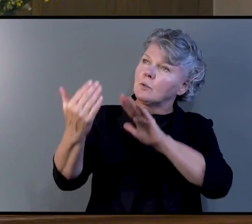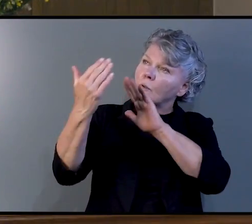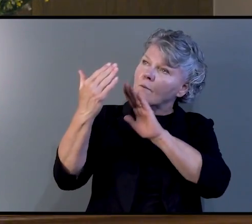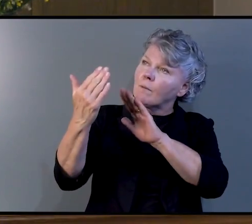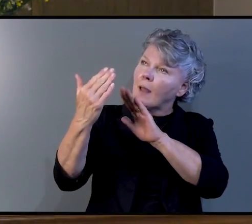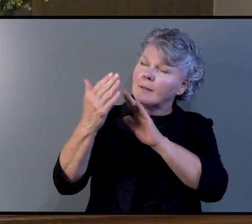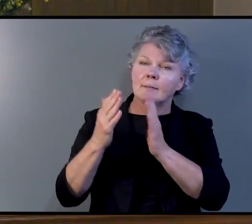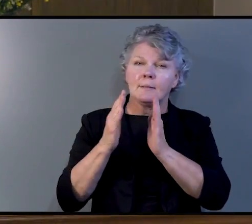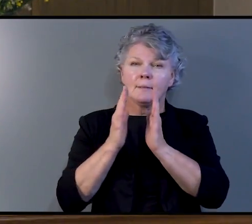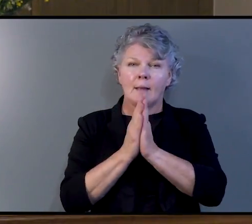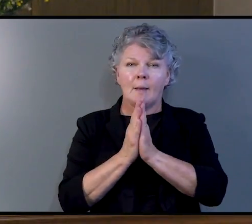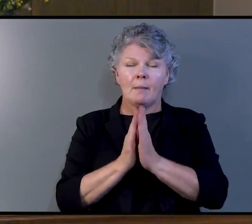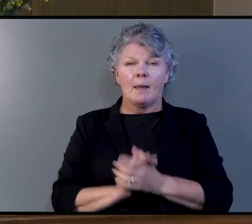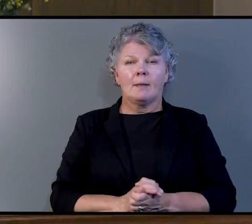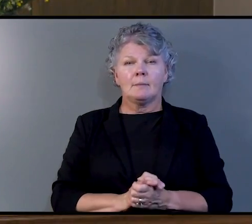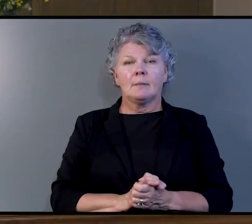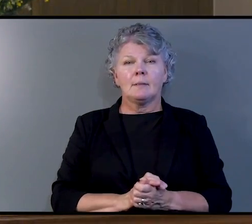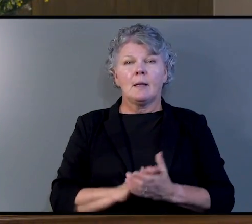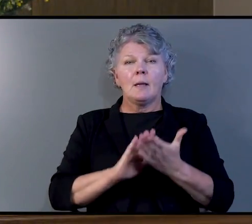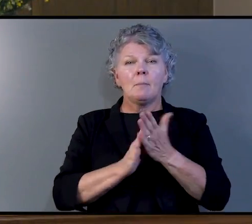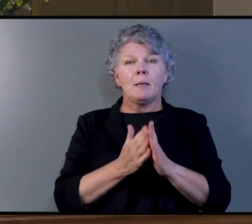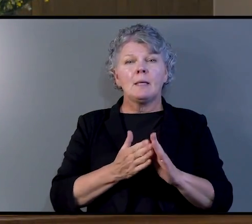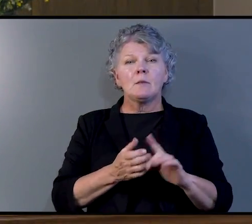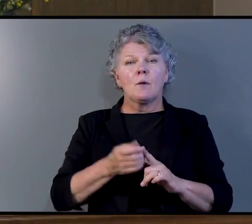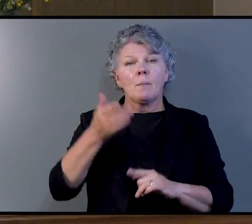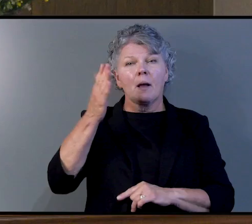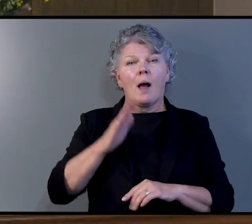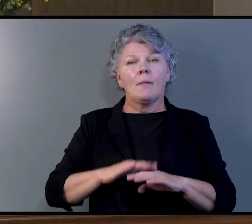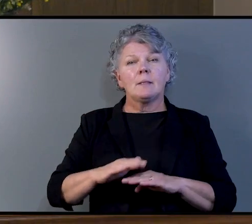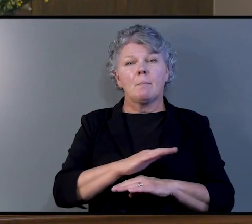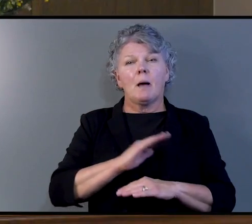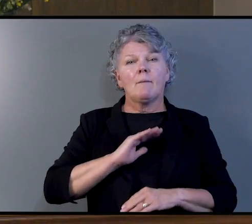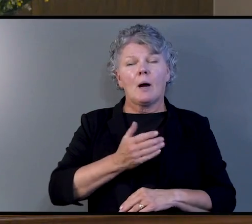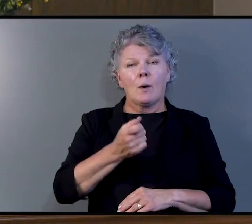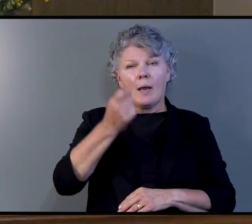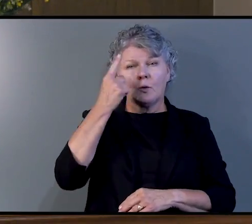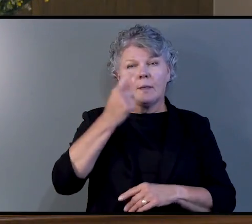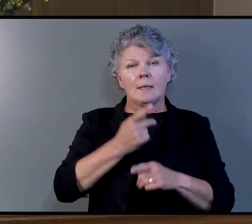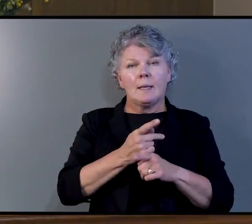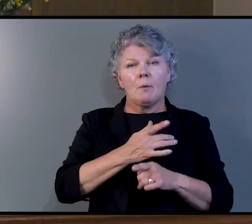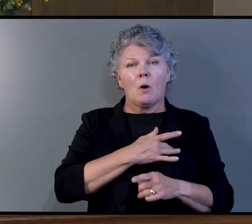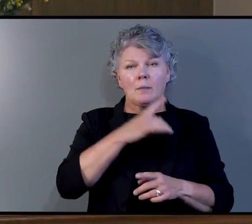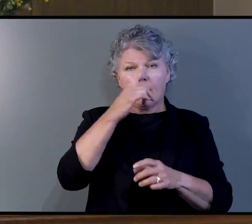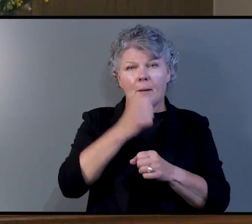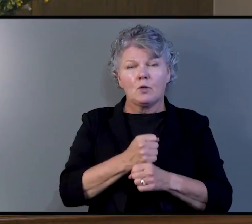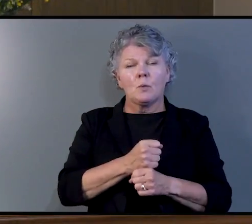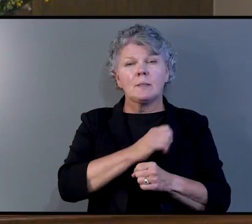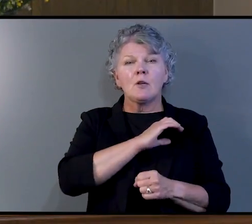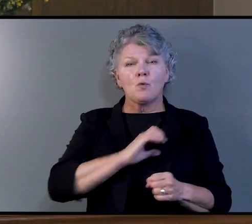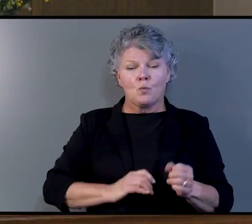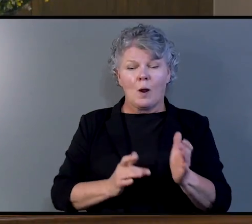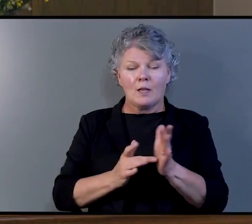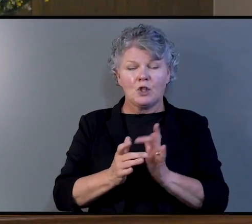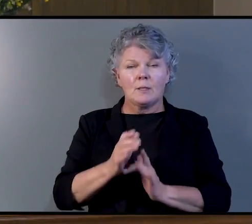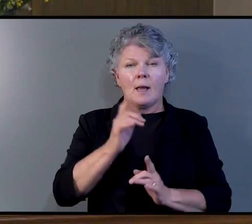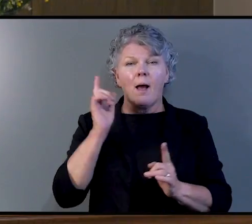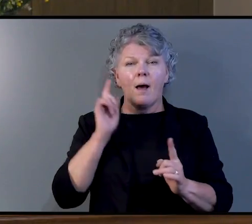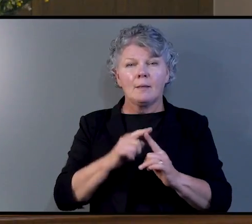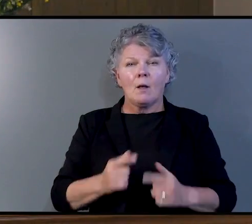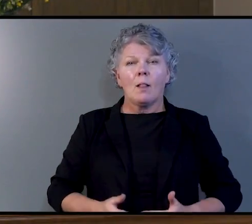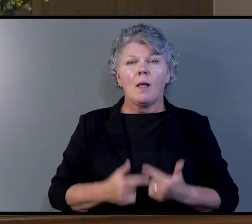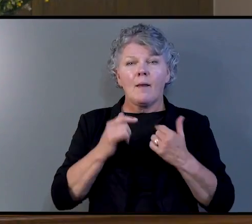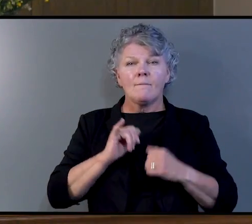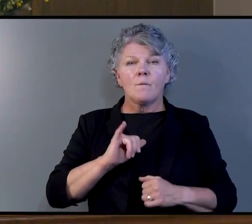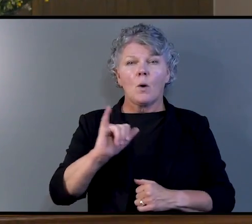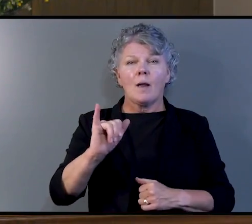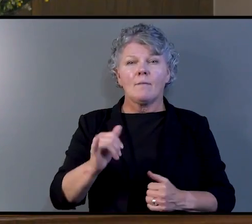Amen. Now may the peace that of God that surpasses all understanding keep your hearts and mind in Christ Jesus unto life